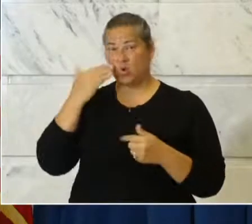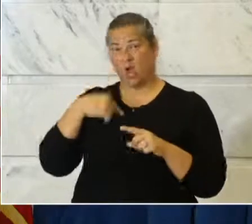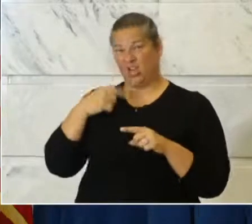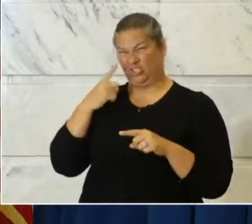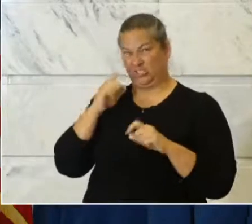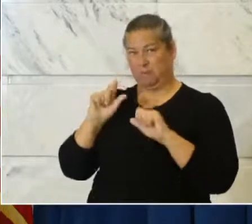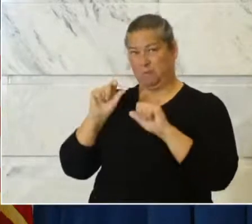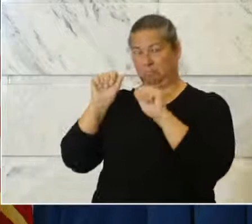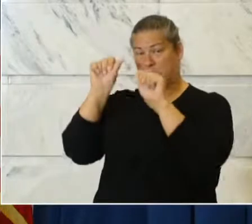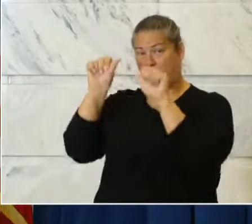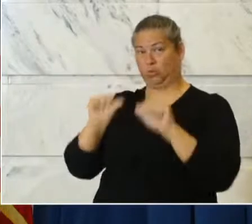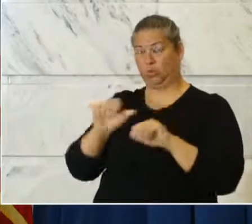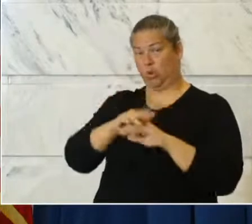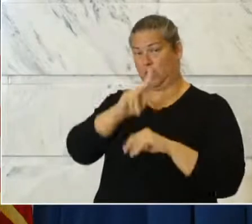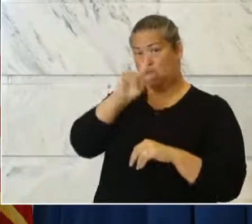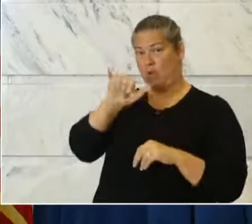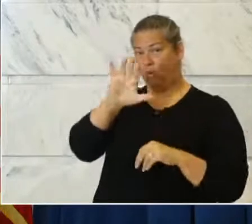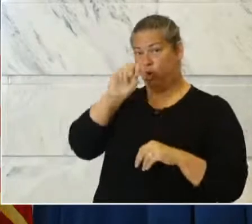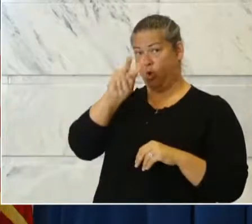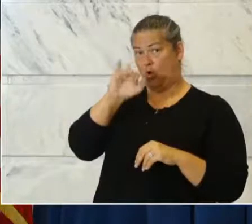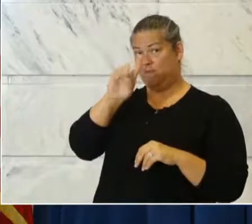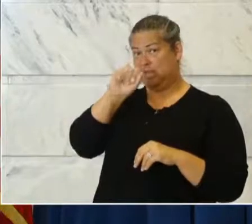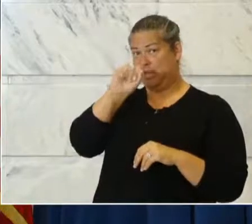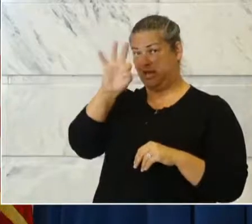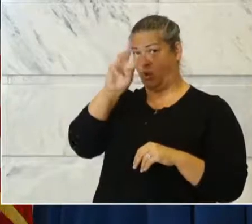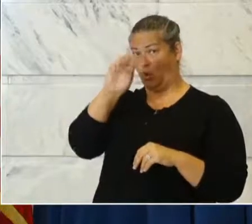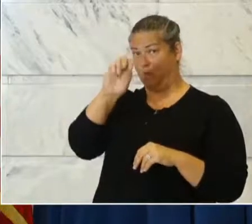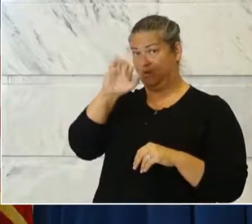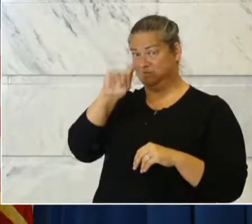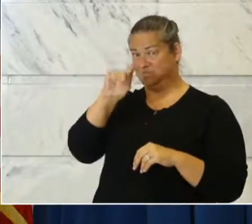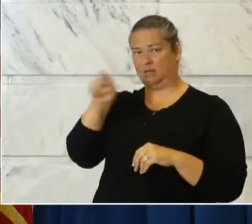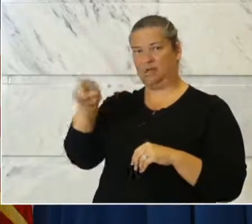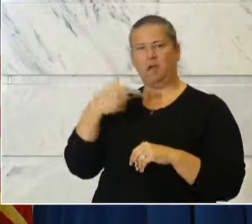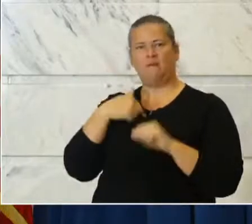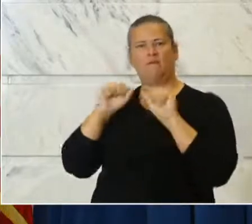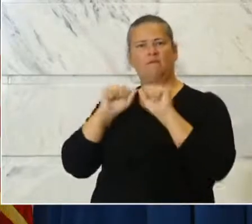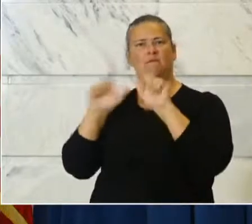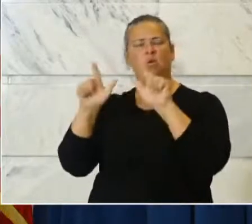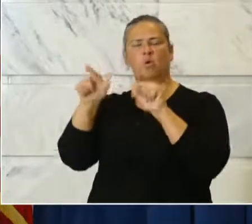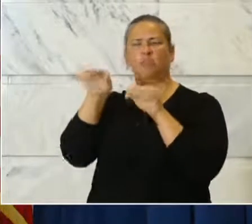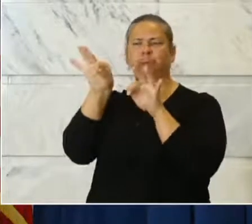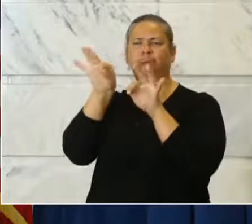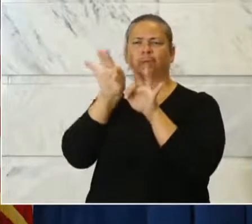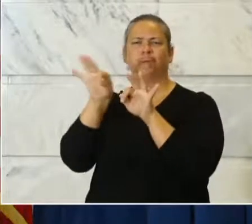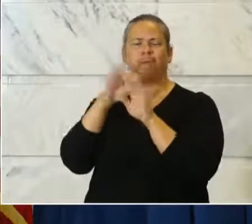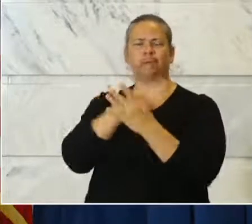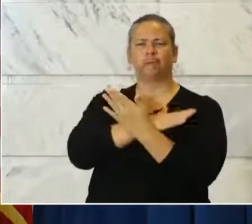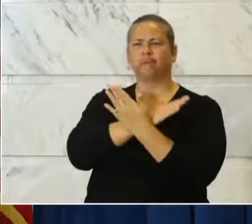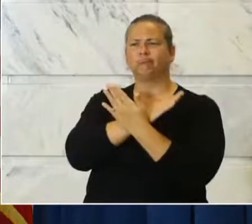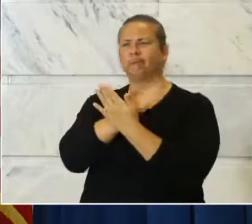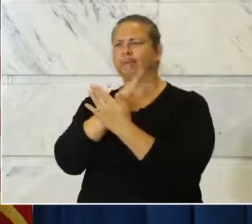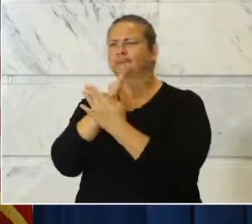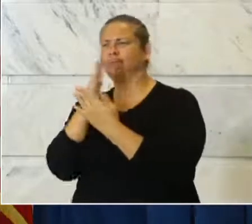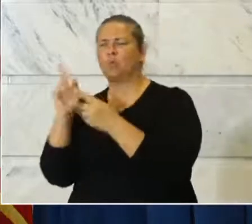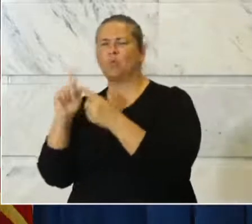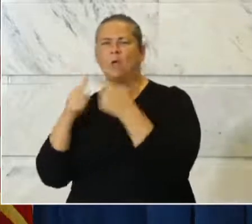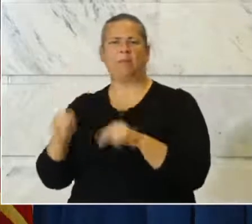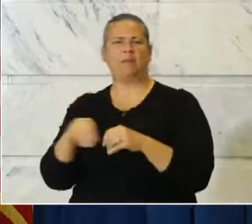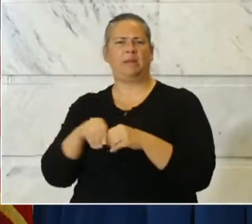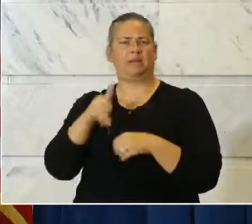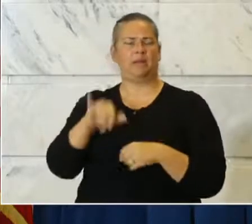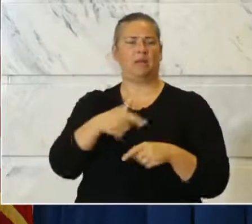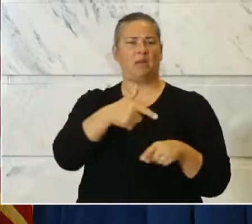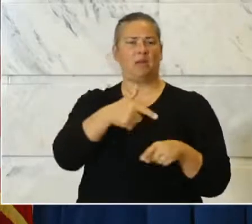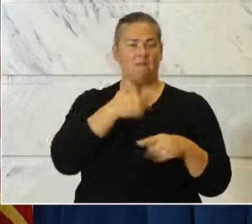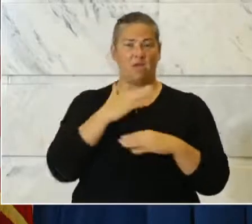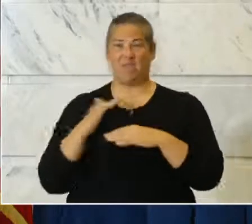6-minute one on our KY COVID-19 website that goes over our journey. Kentucky crushed the curve. They crushed the curve here in Kentucky because the